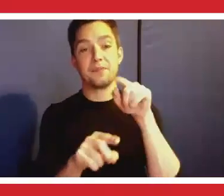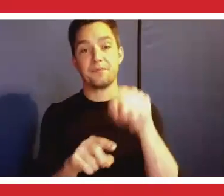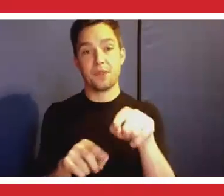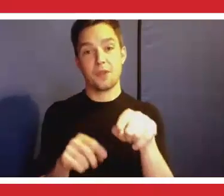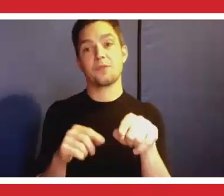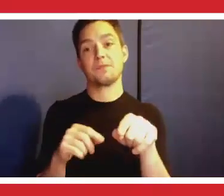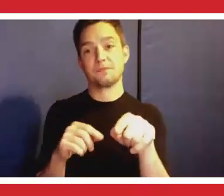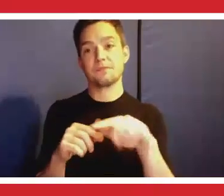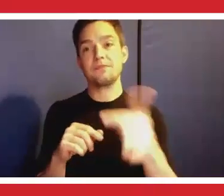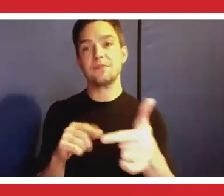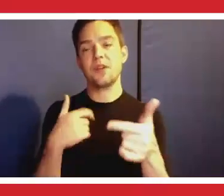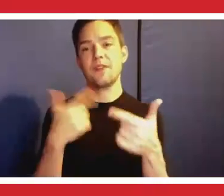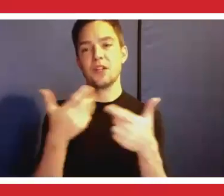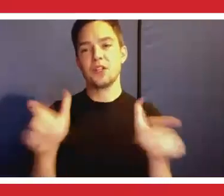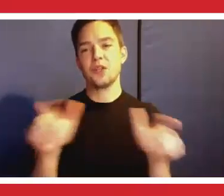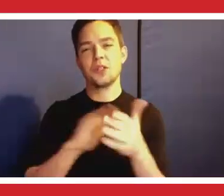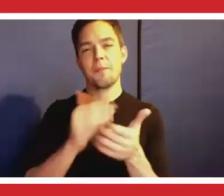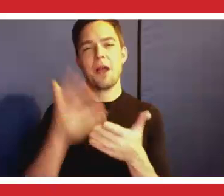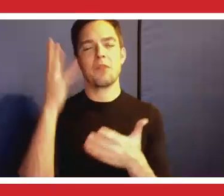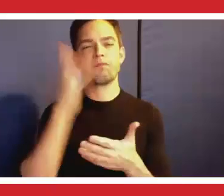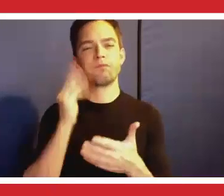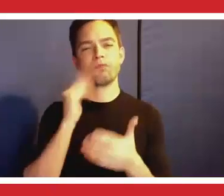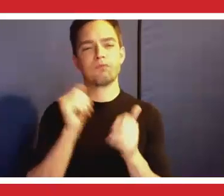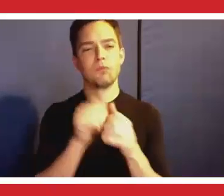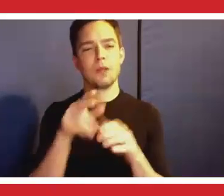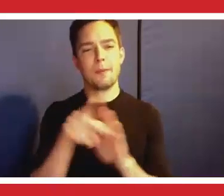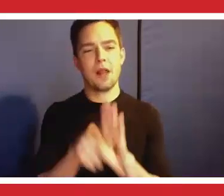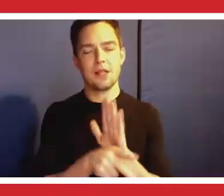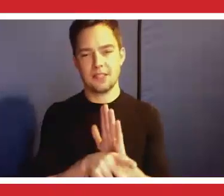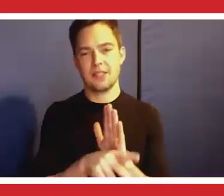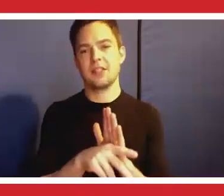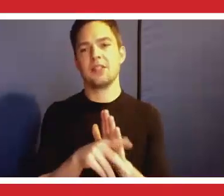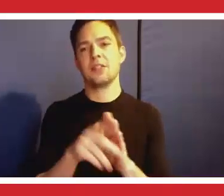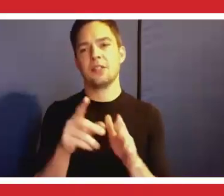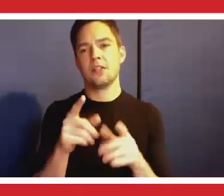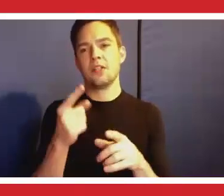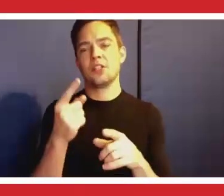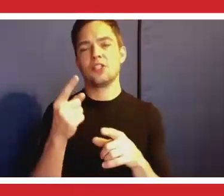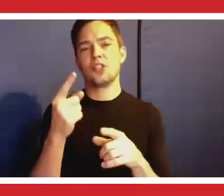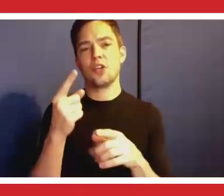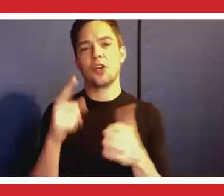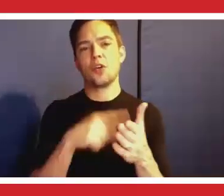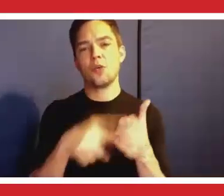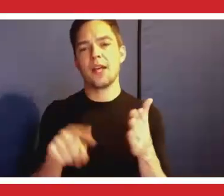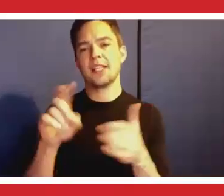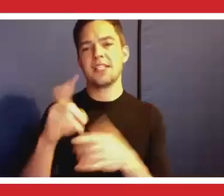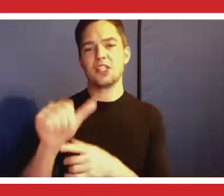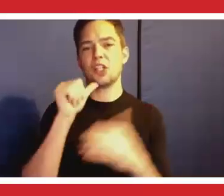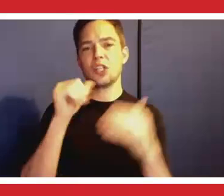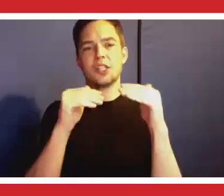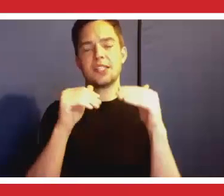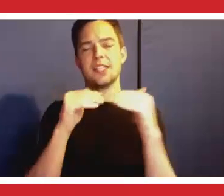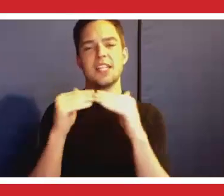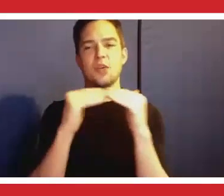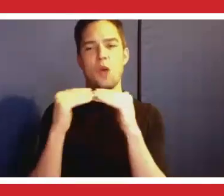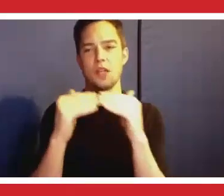a huge amount of experience as well with policies to correct digital inequality. As we've already heard, these trends are coming